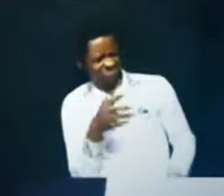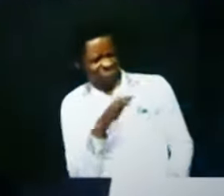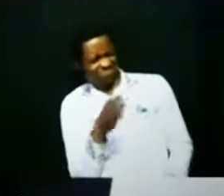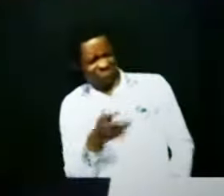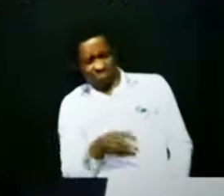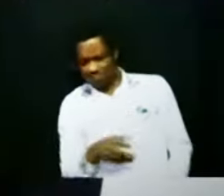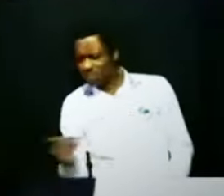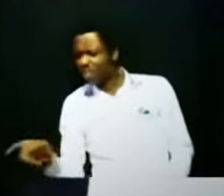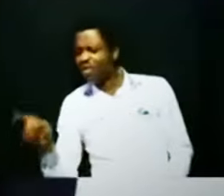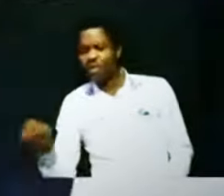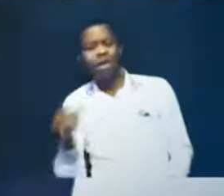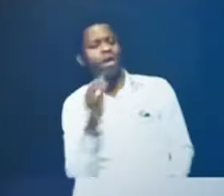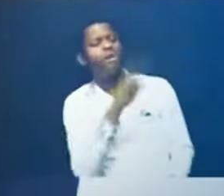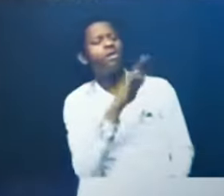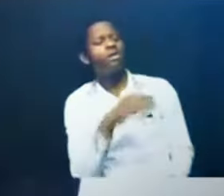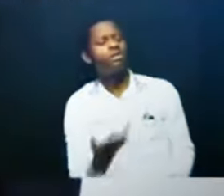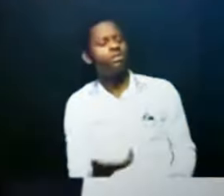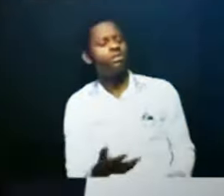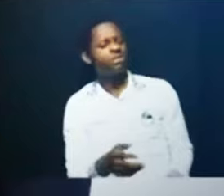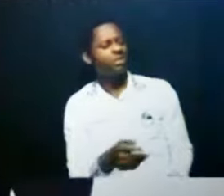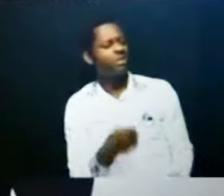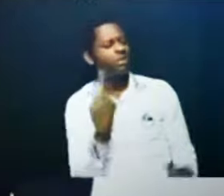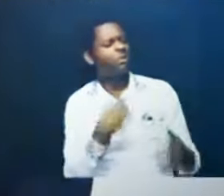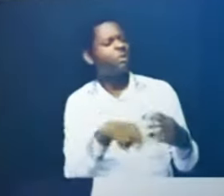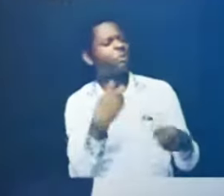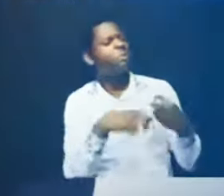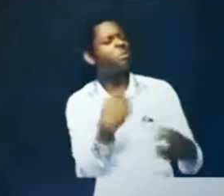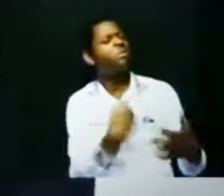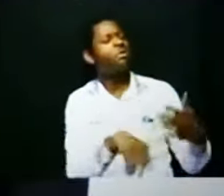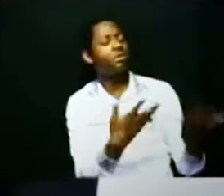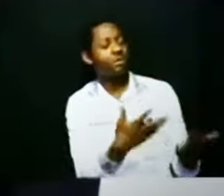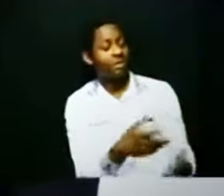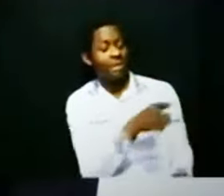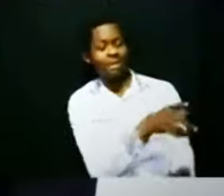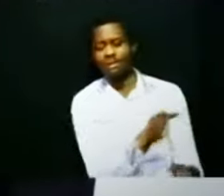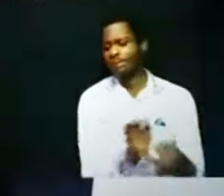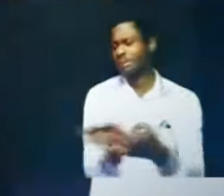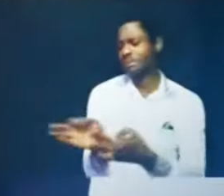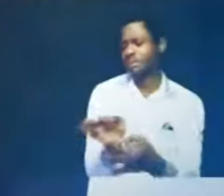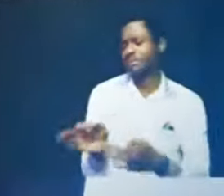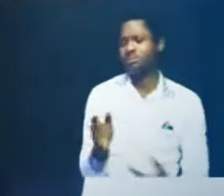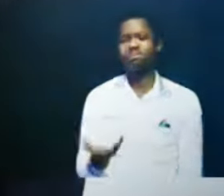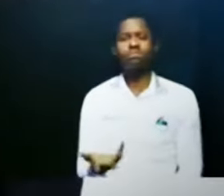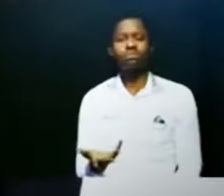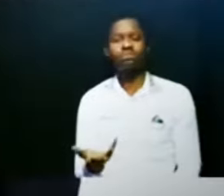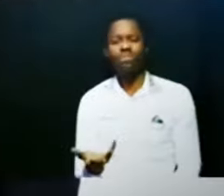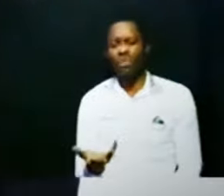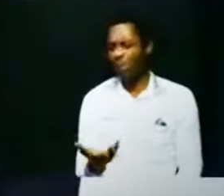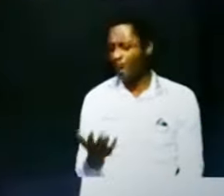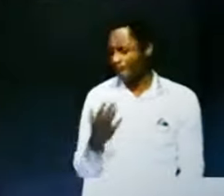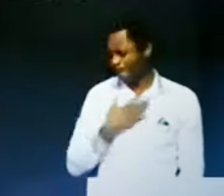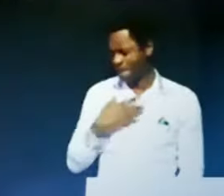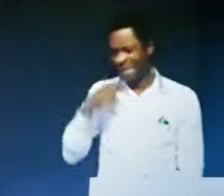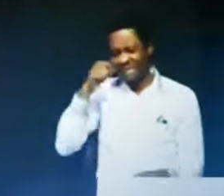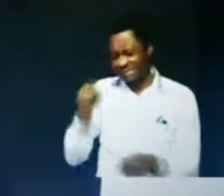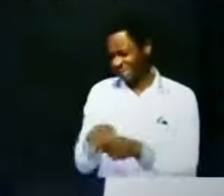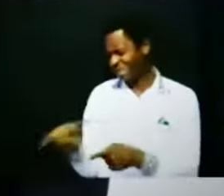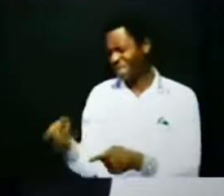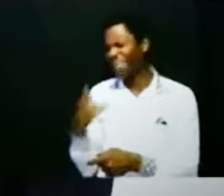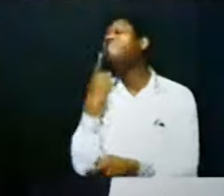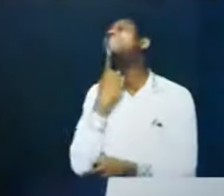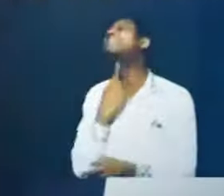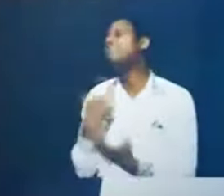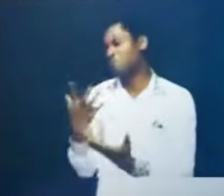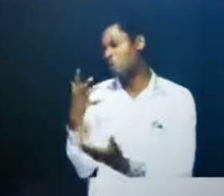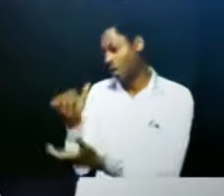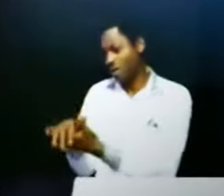he inquired, and Amnon told his story. No, Nini di unkomono. And Okana sem chere. So this is nothing. No, oh, where do you say you asem kitoa?